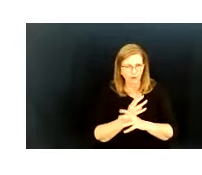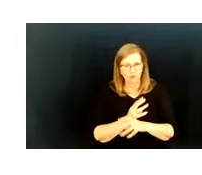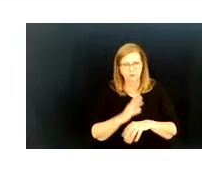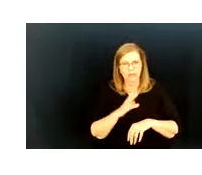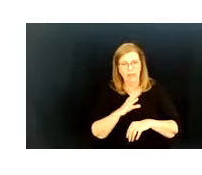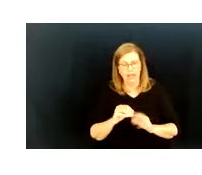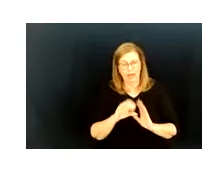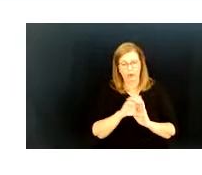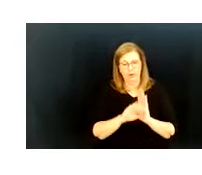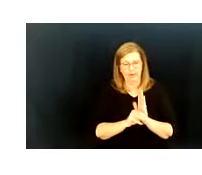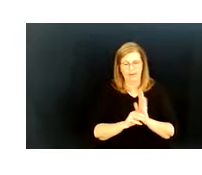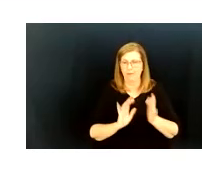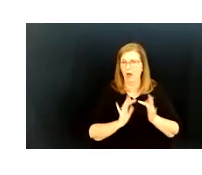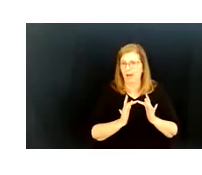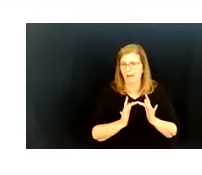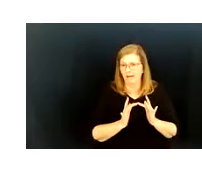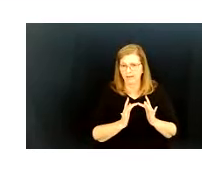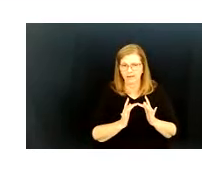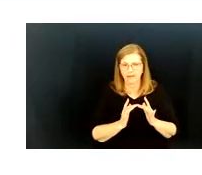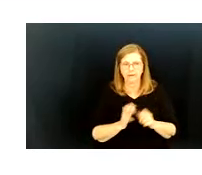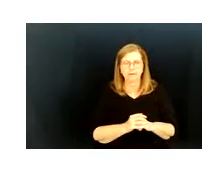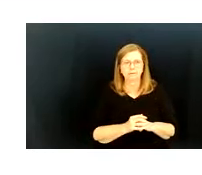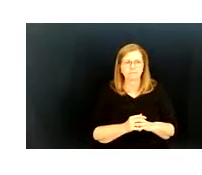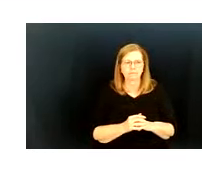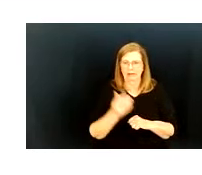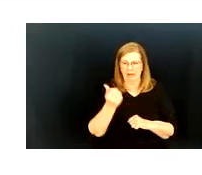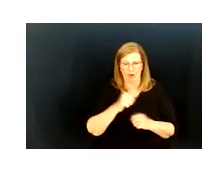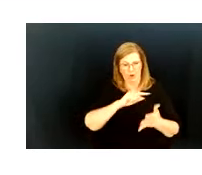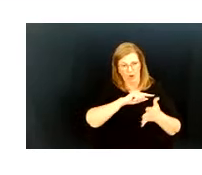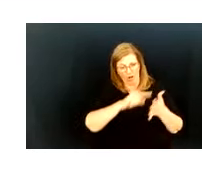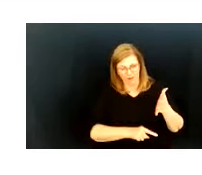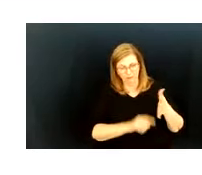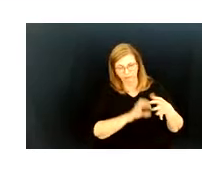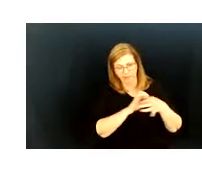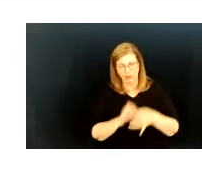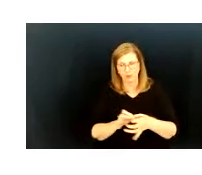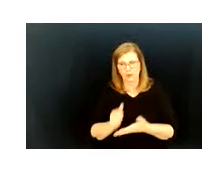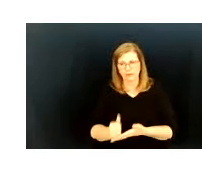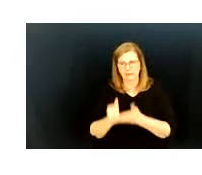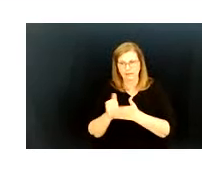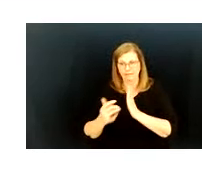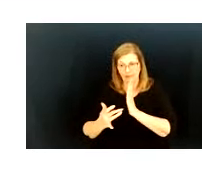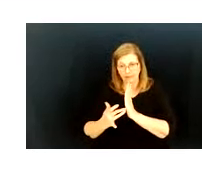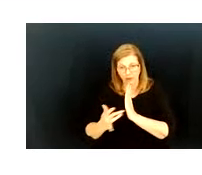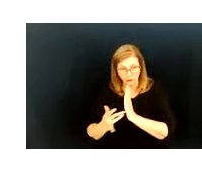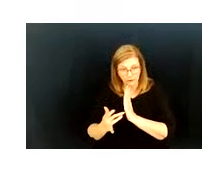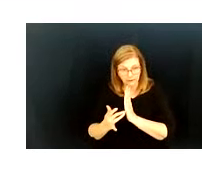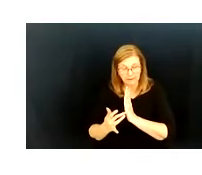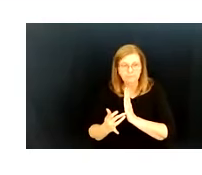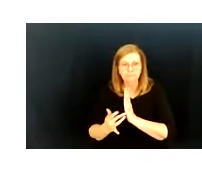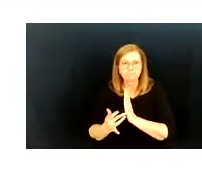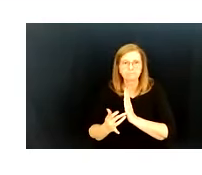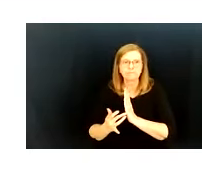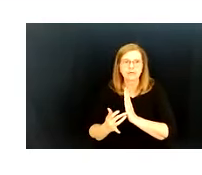curriculum related to assistive technology consideration